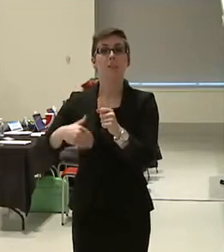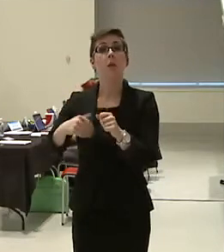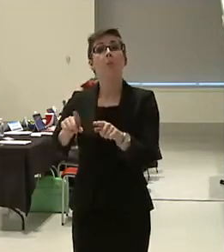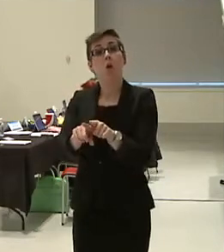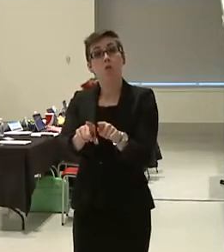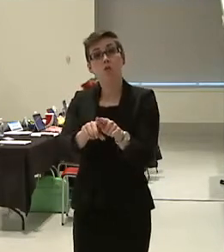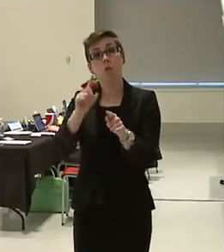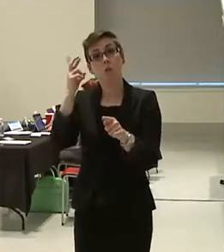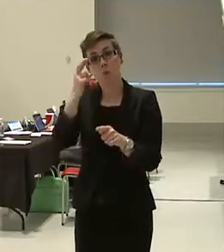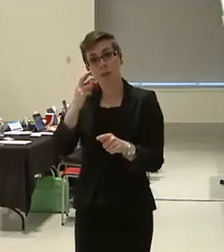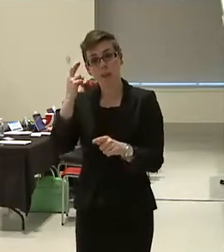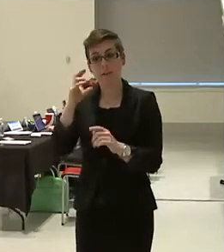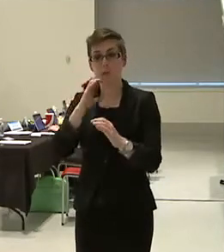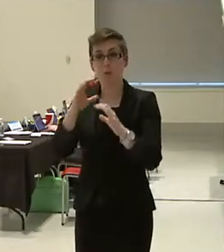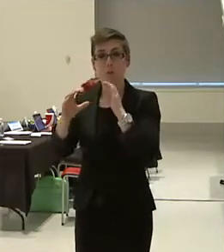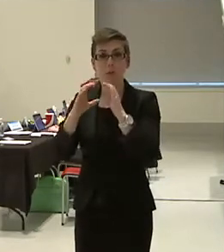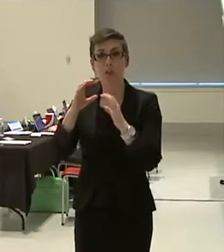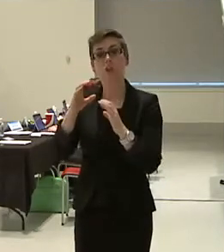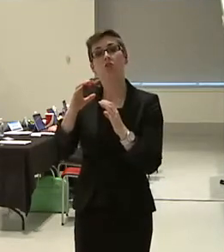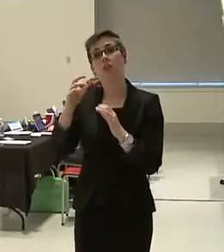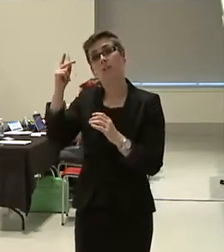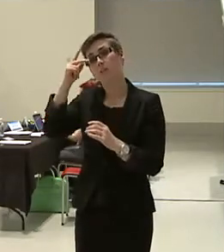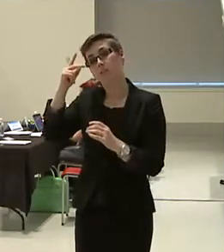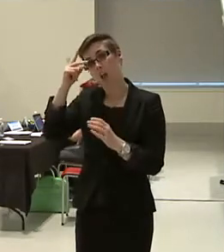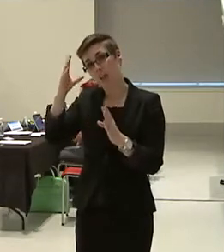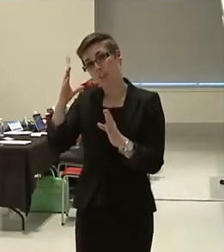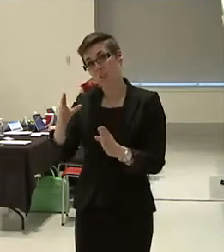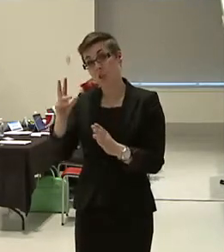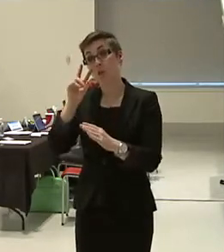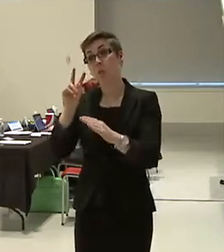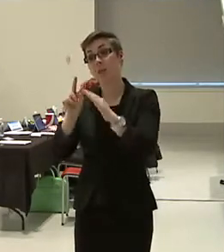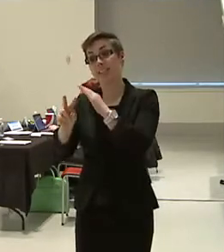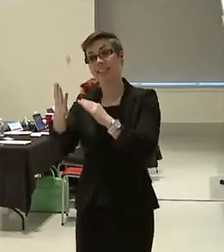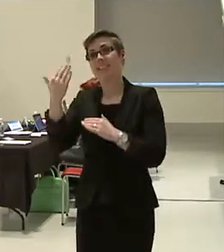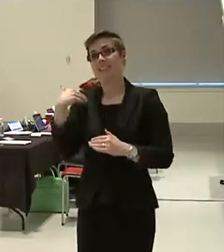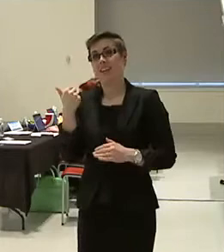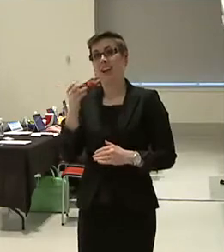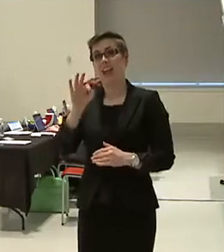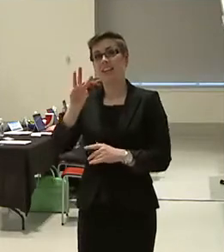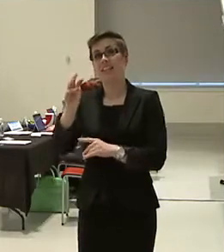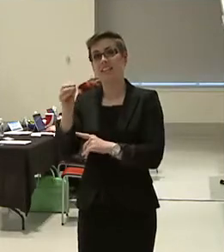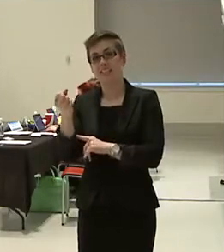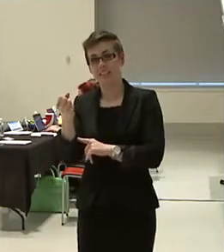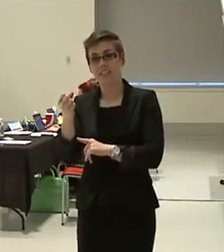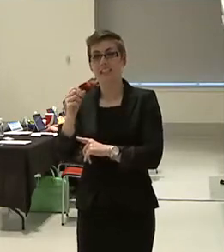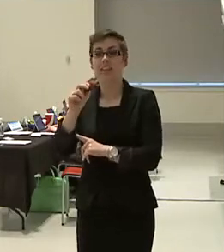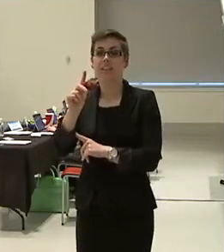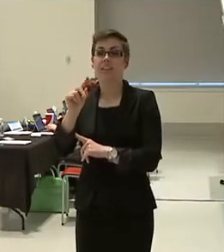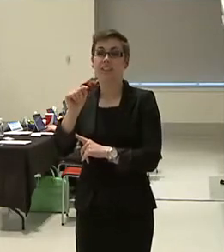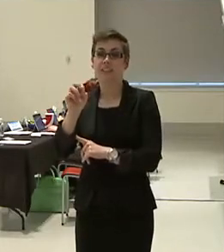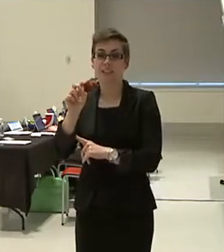that communications philosophers like Marshall McLuhan predicted this in the 1960s. Ted Nelson in